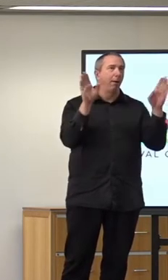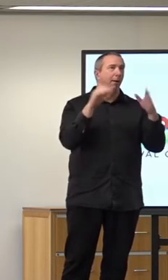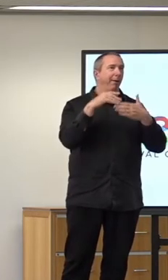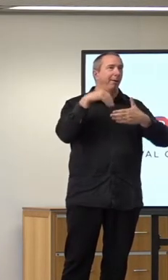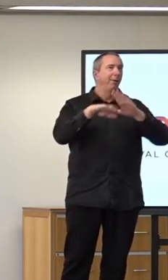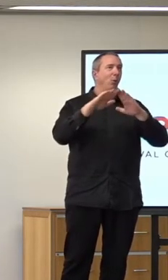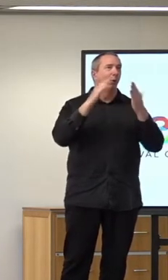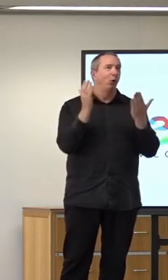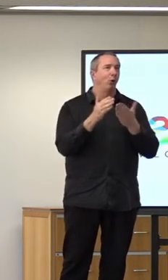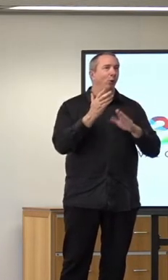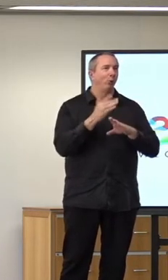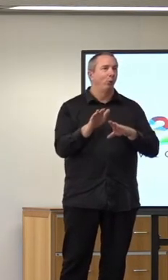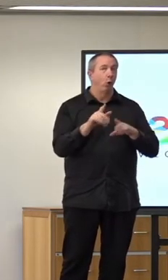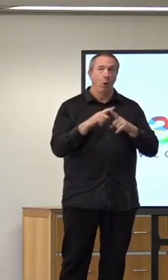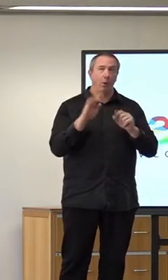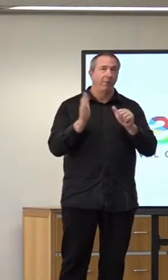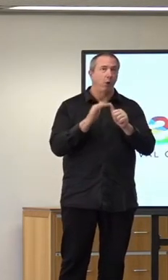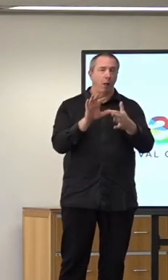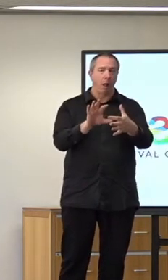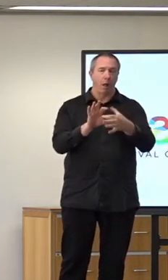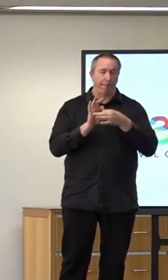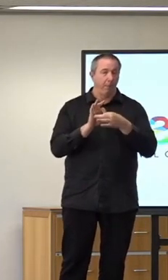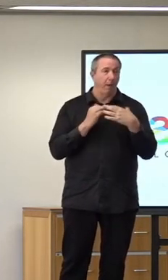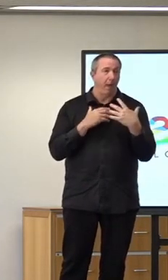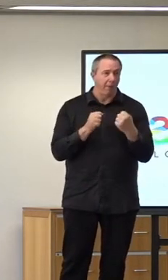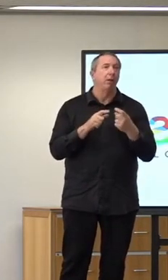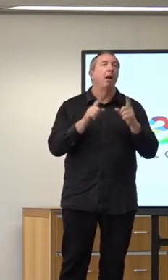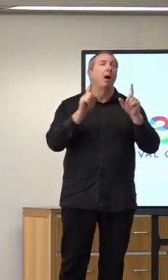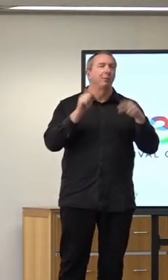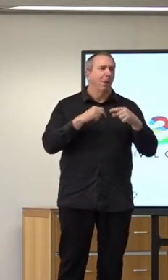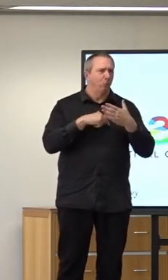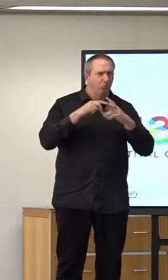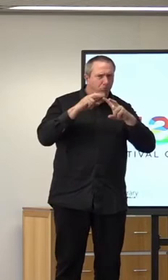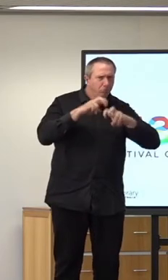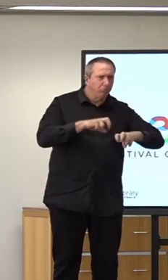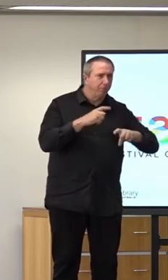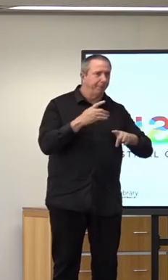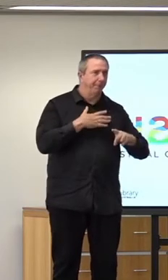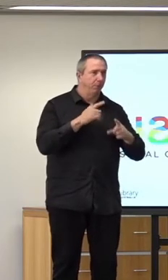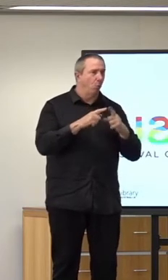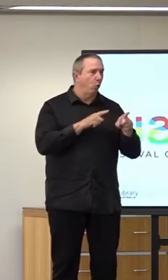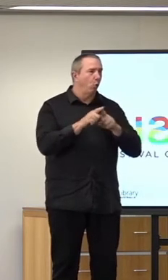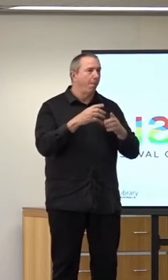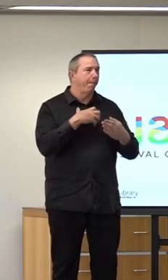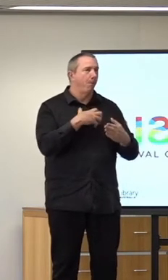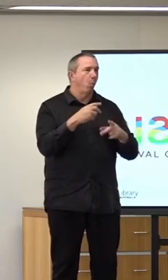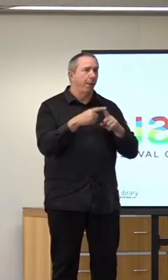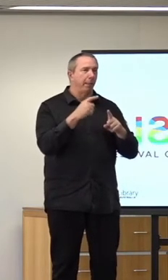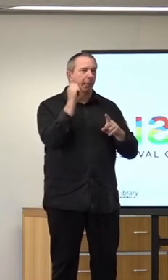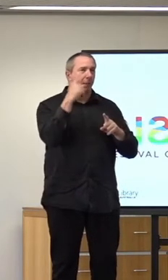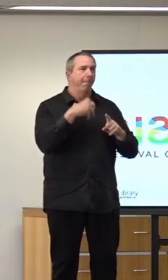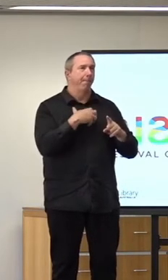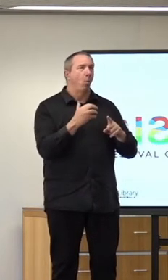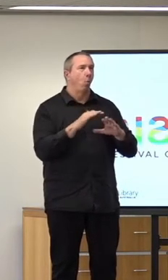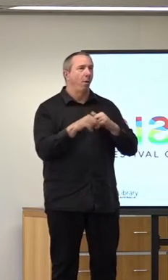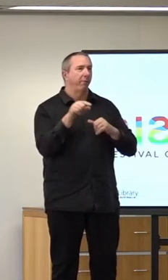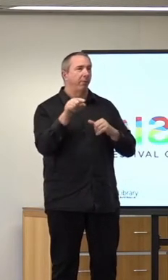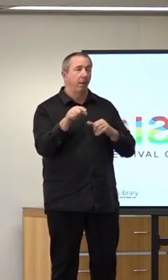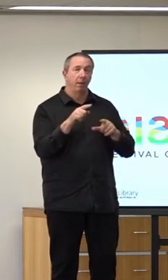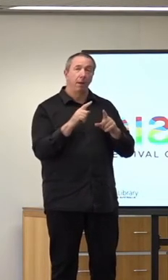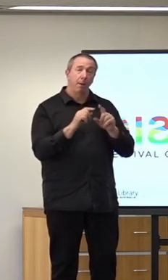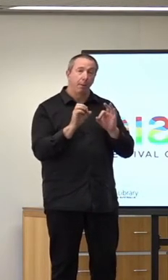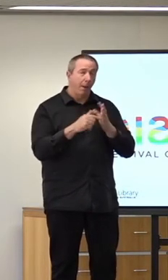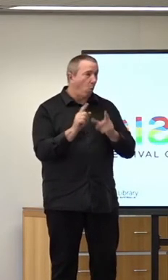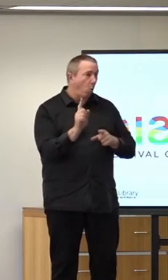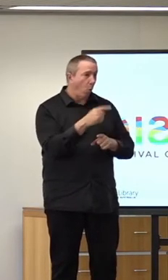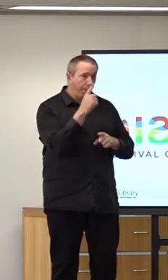that resonated with me, that's when I started to search deeper, and I wanted to learn more and understand more. But not everybody has that